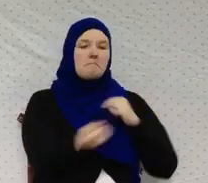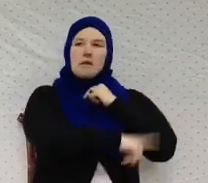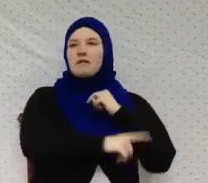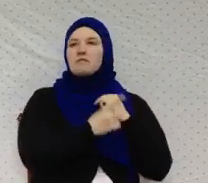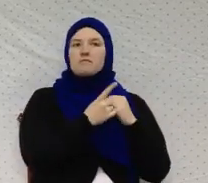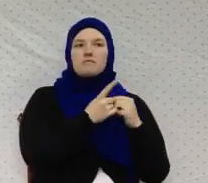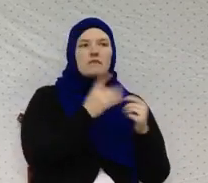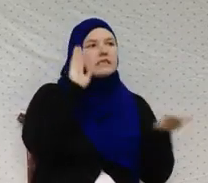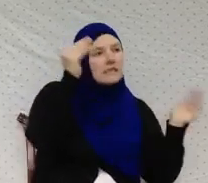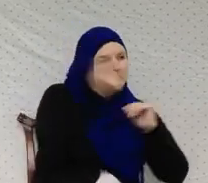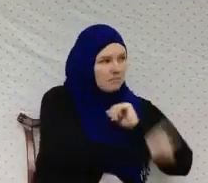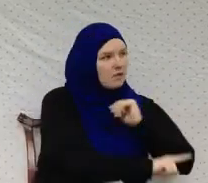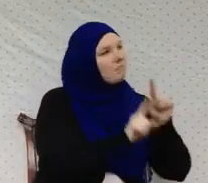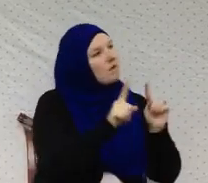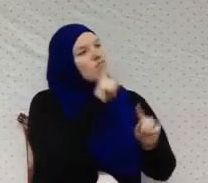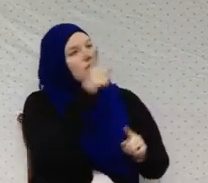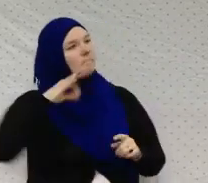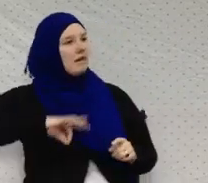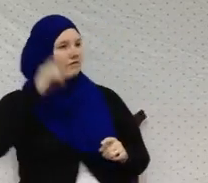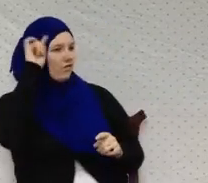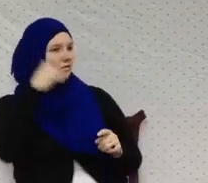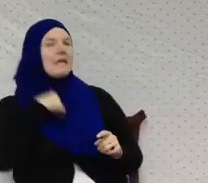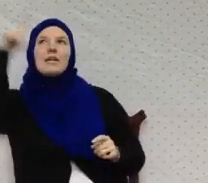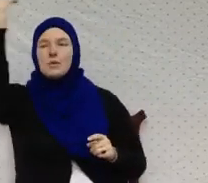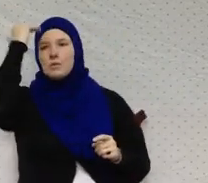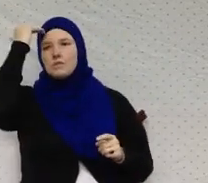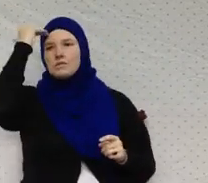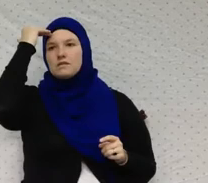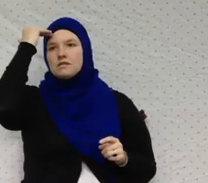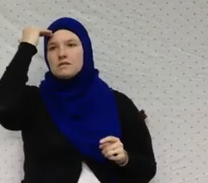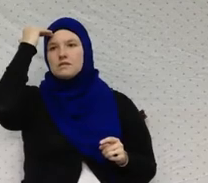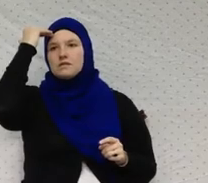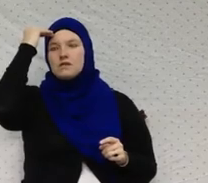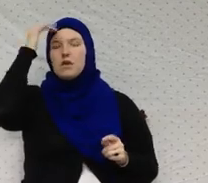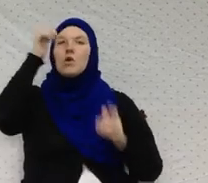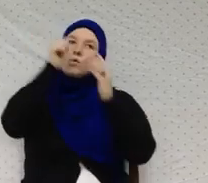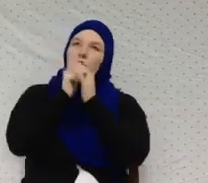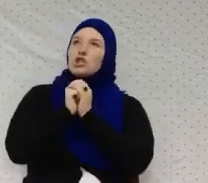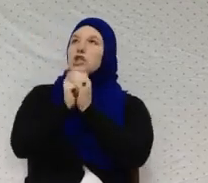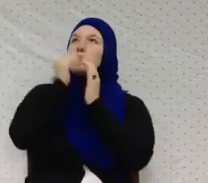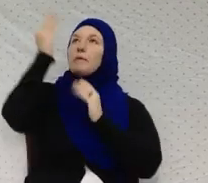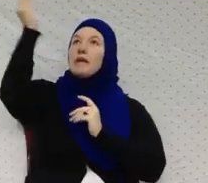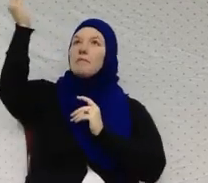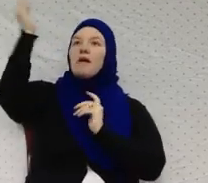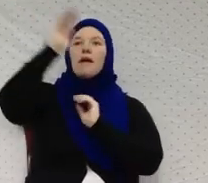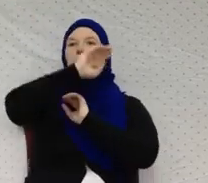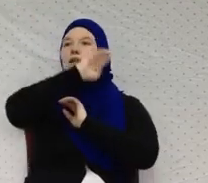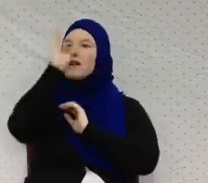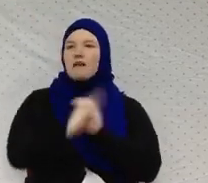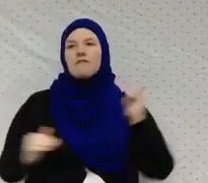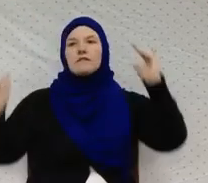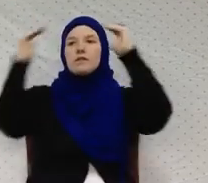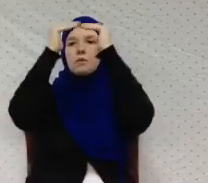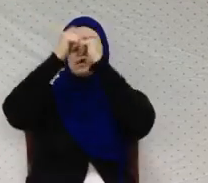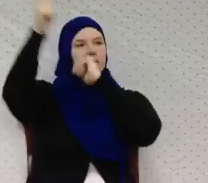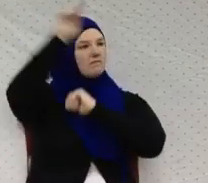So the rights of Allah subhanahu wa ta'ala is to worship him and never associate